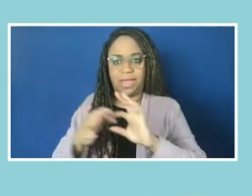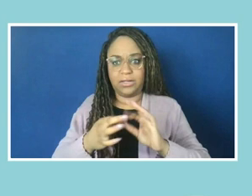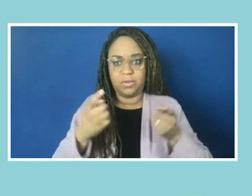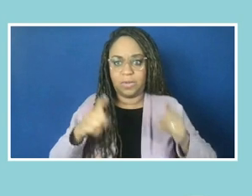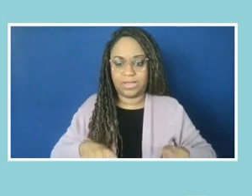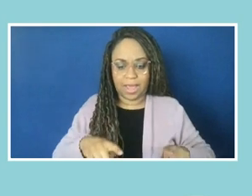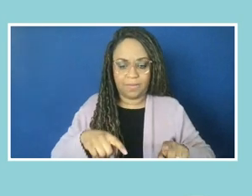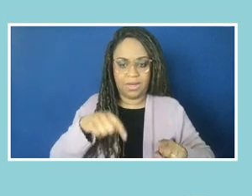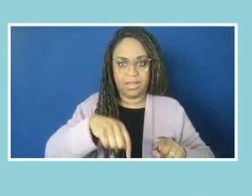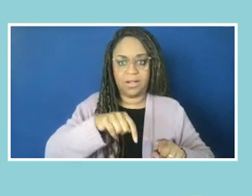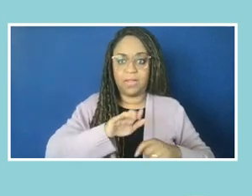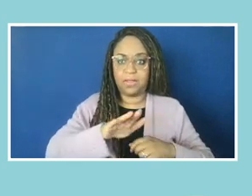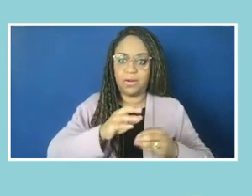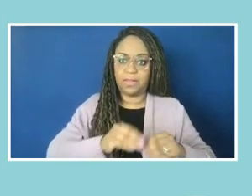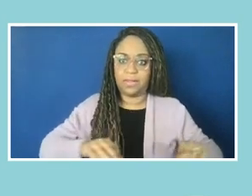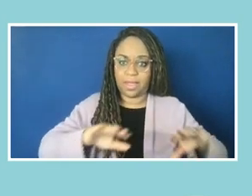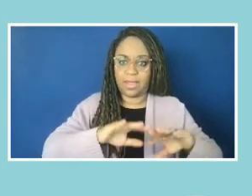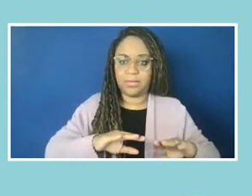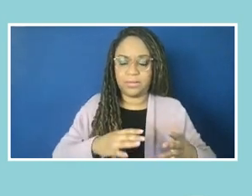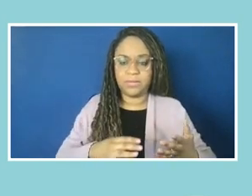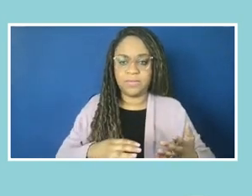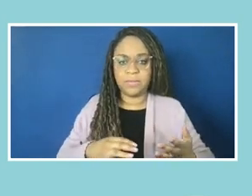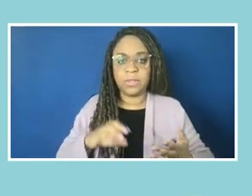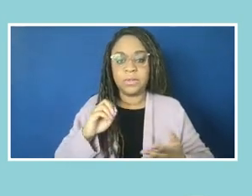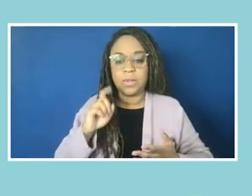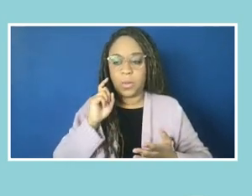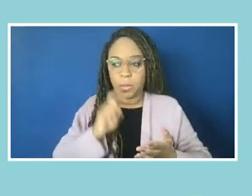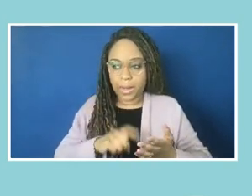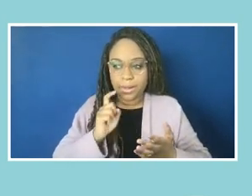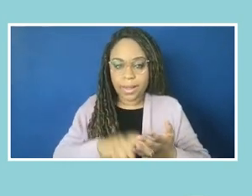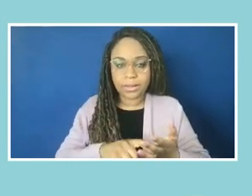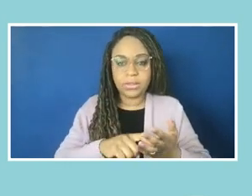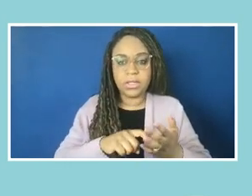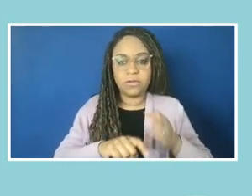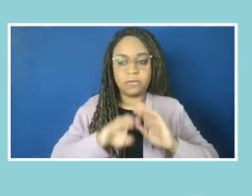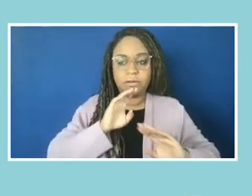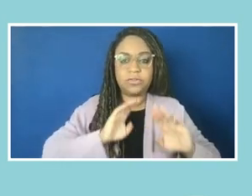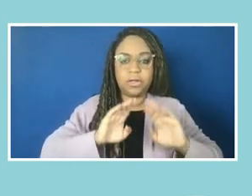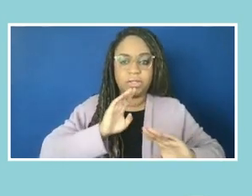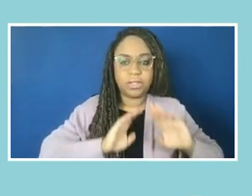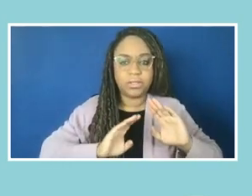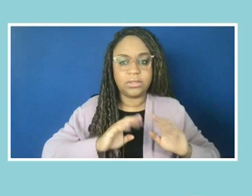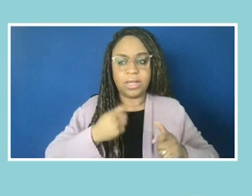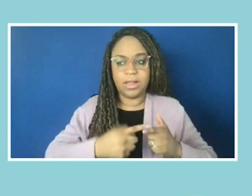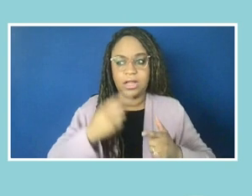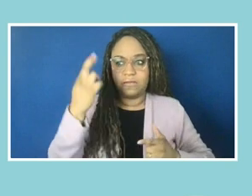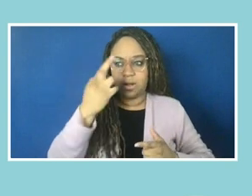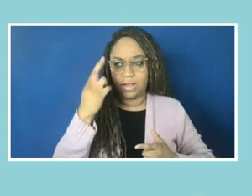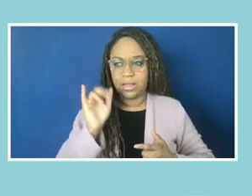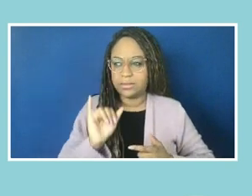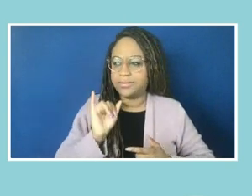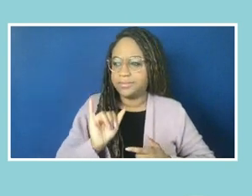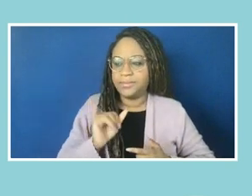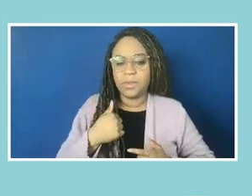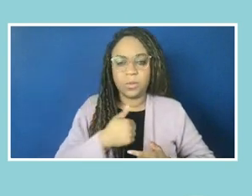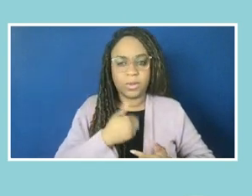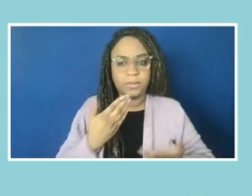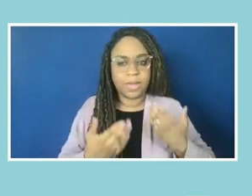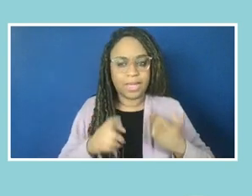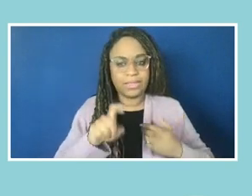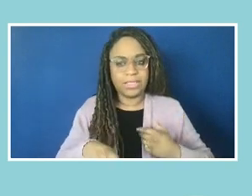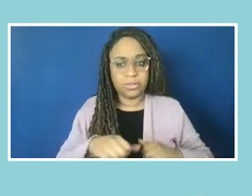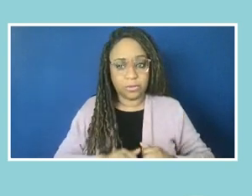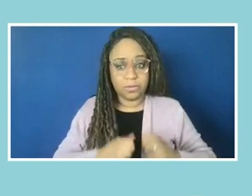recognizing those concerns, recognizing those frustrations, to say, you know what, we may need to build something beyond them. And he